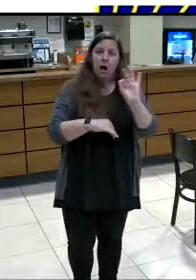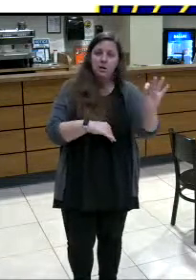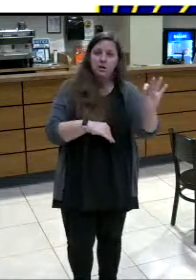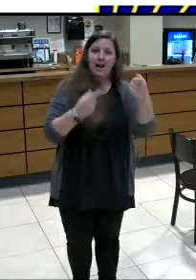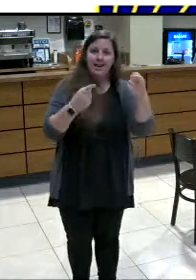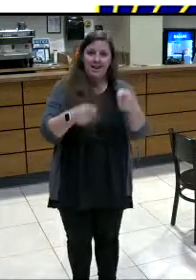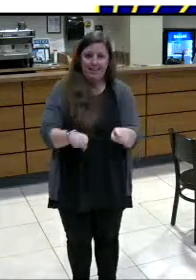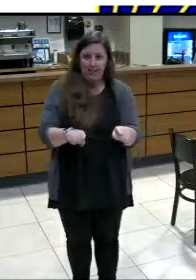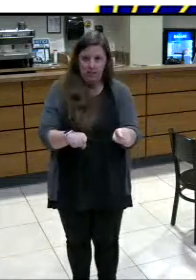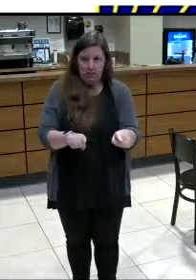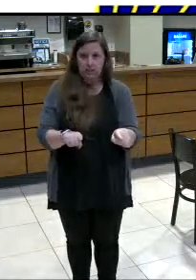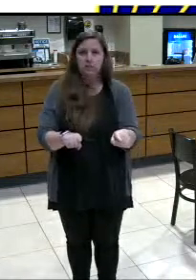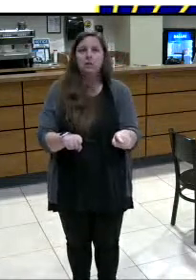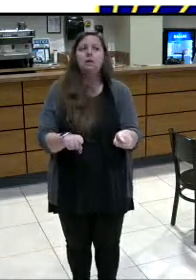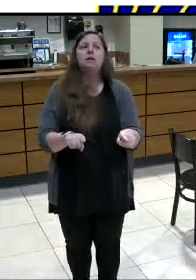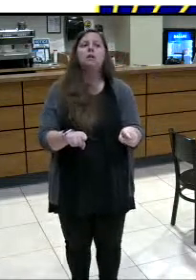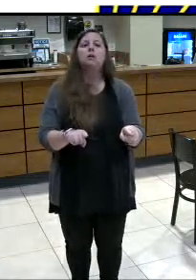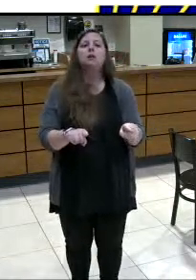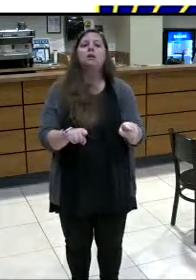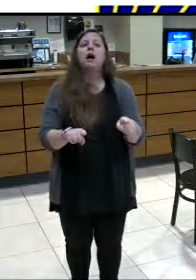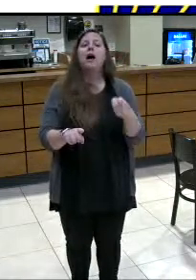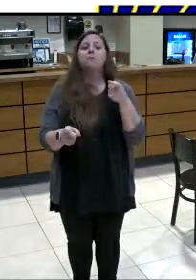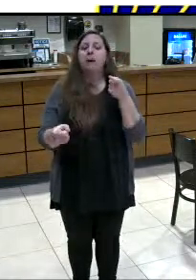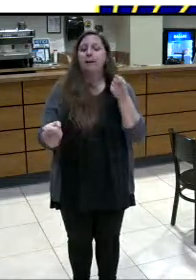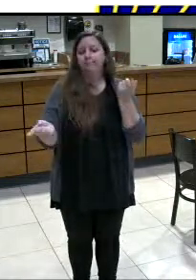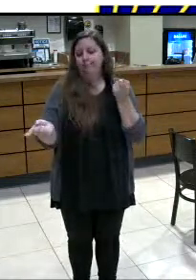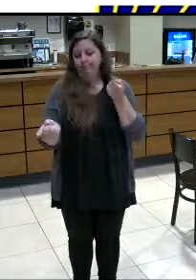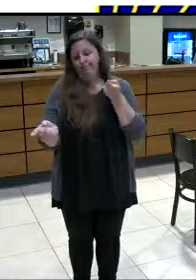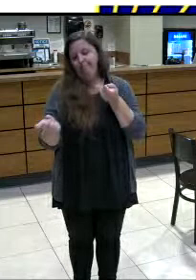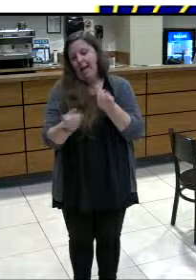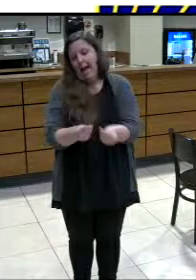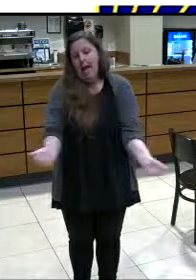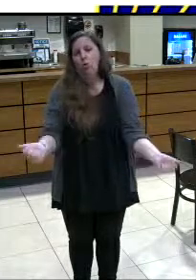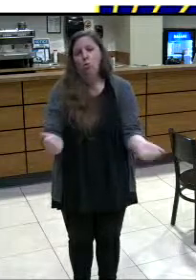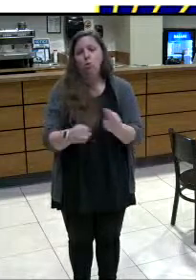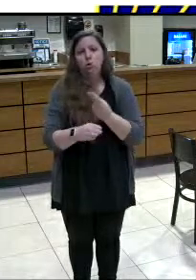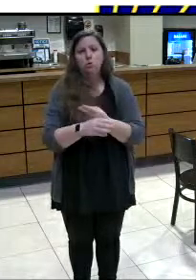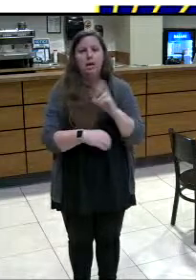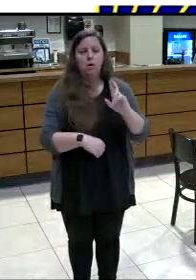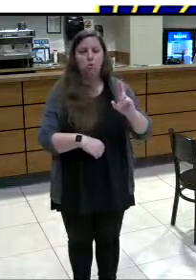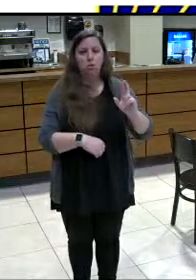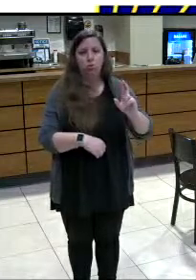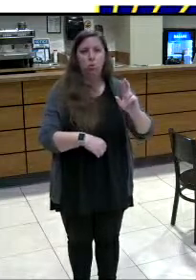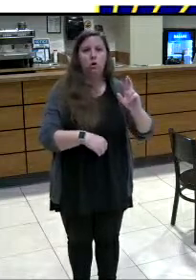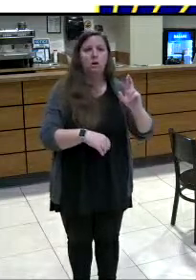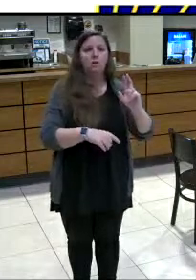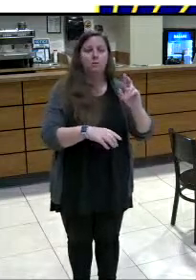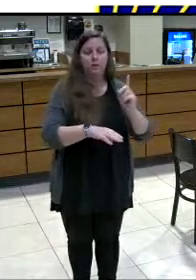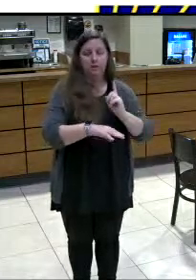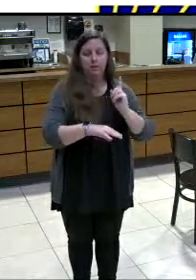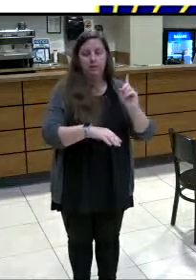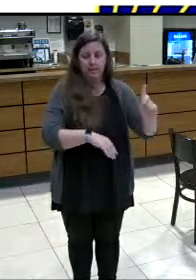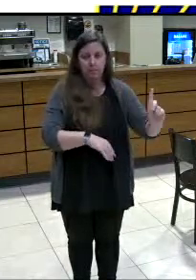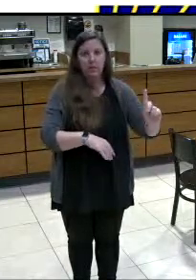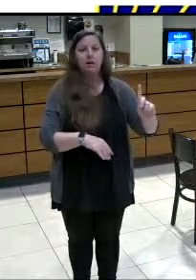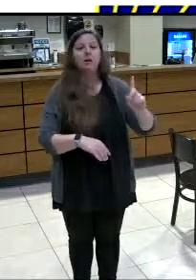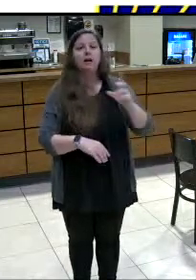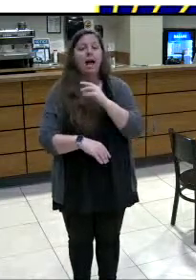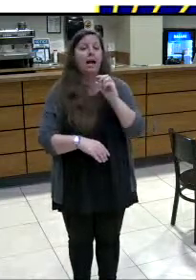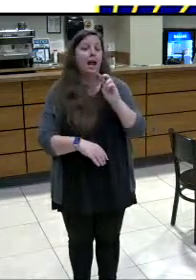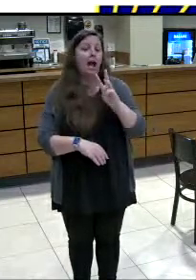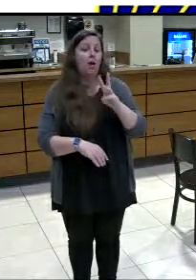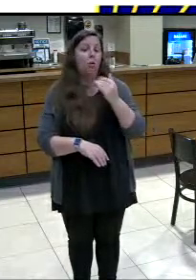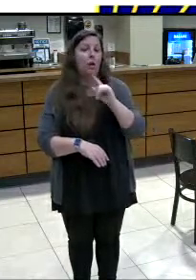have been handled using restorative approaches. And at Whit Davis, it's 139. So they have seen a